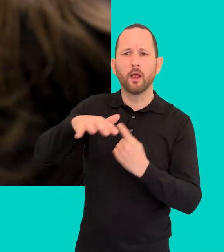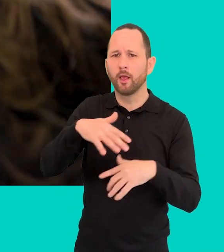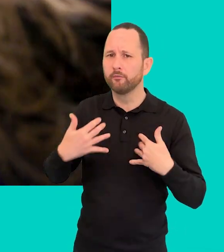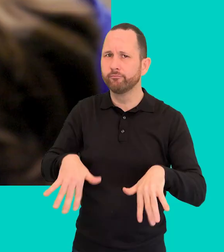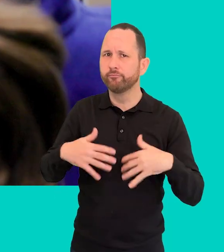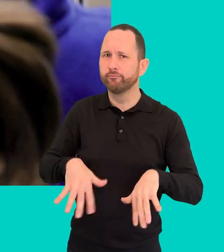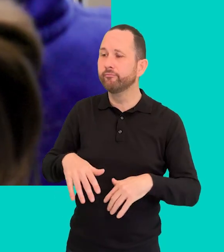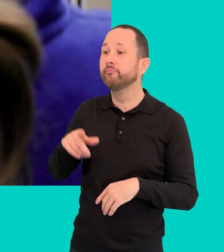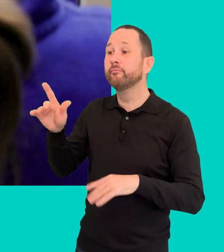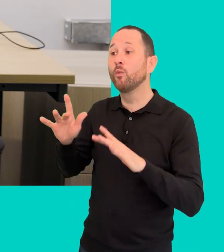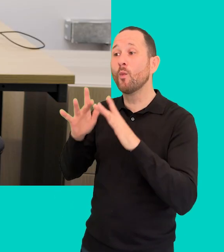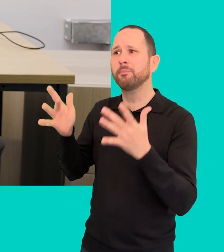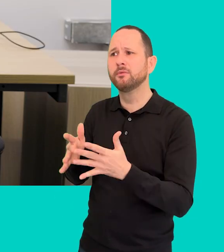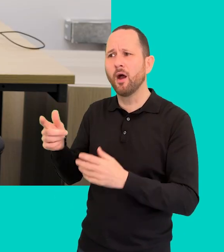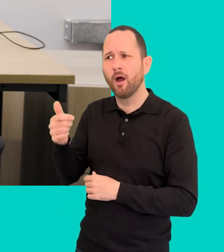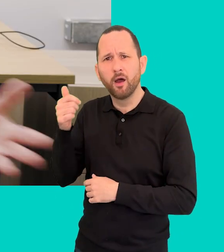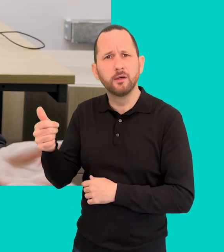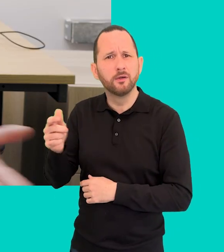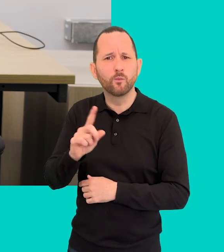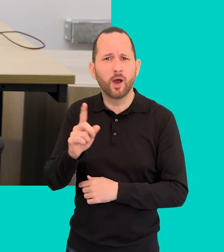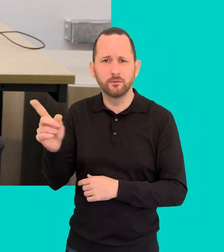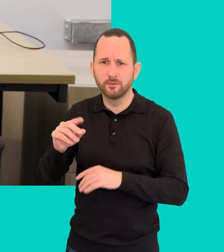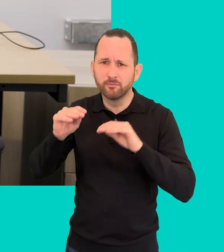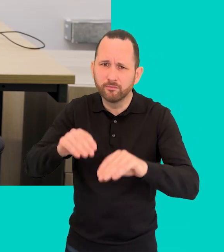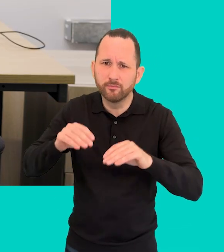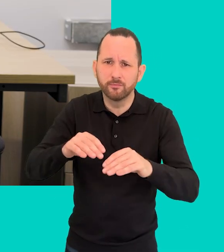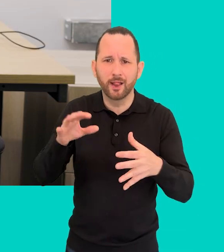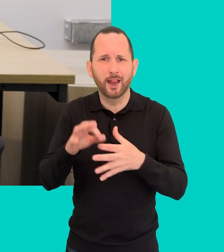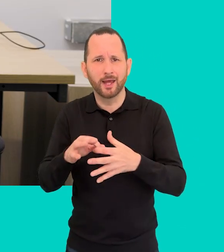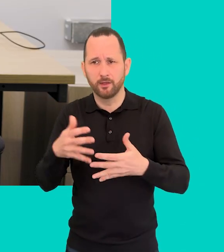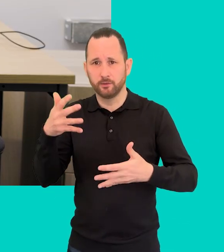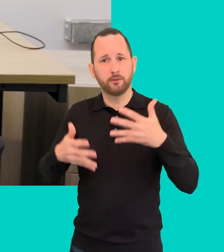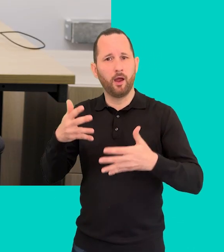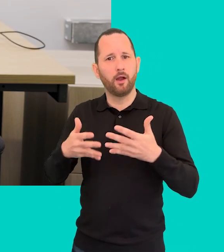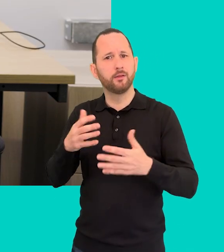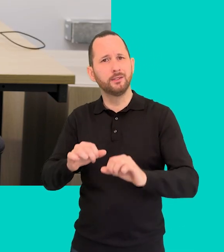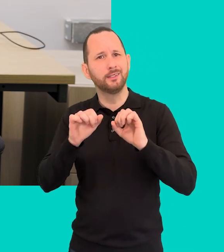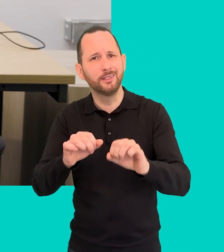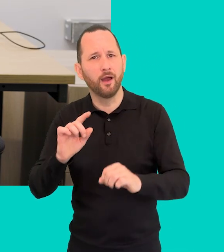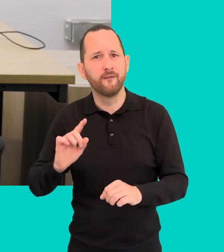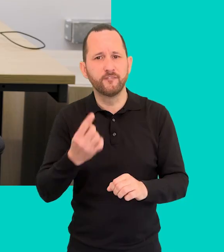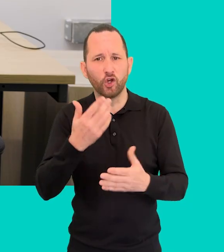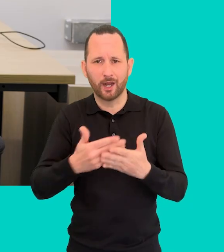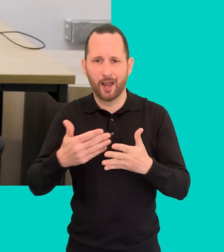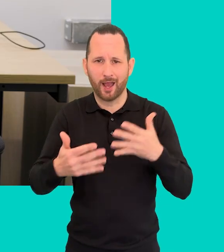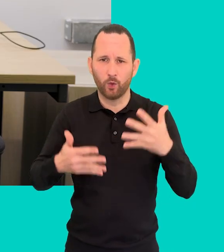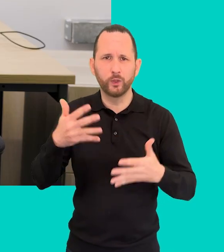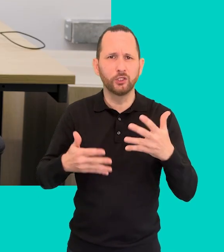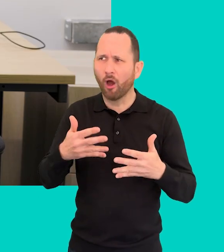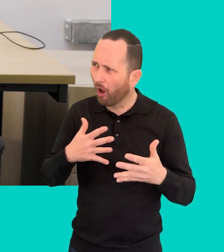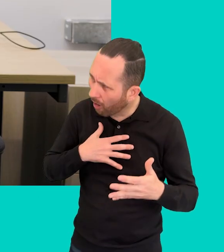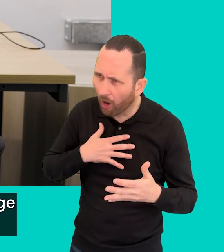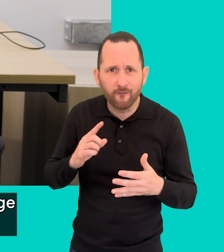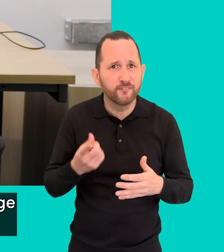instructors on the School of Science, he talks about sign language throughout the School of Science being his first language, and that opened a lot of really